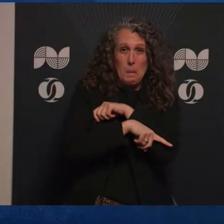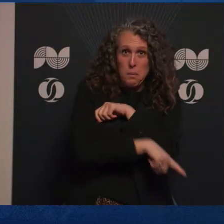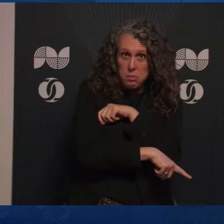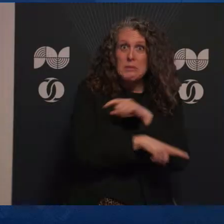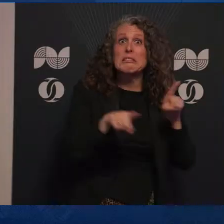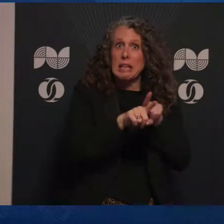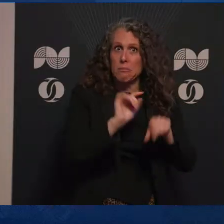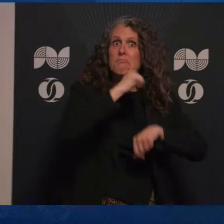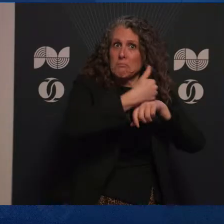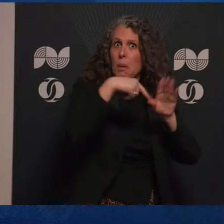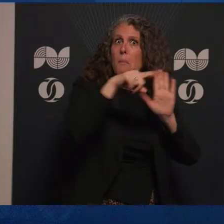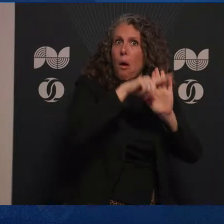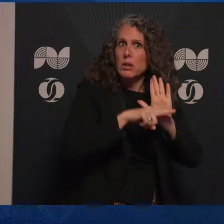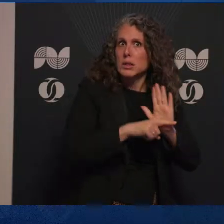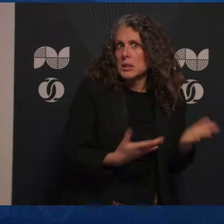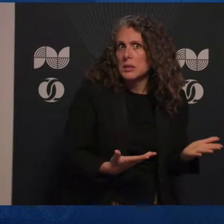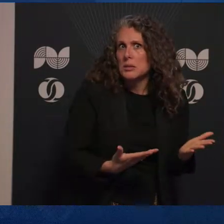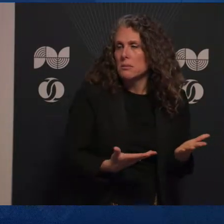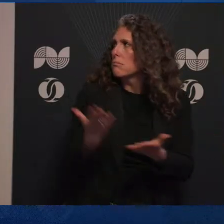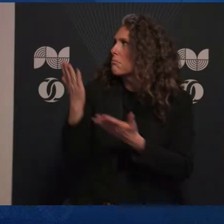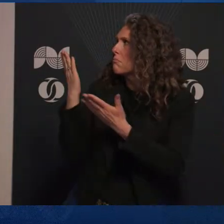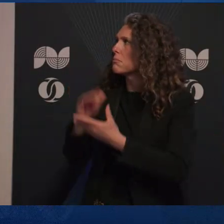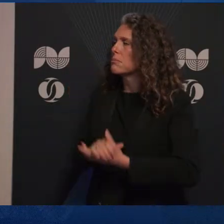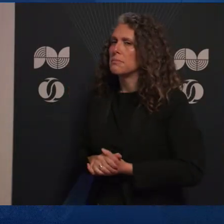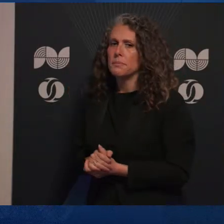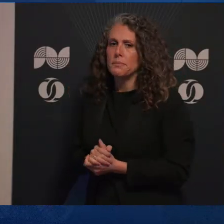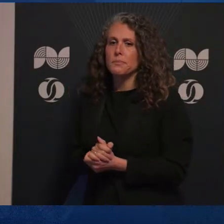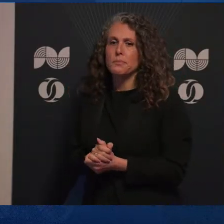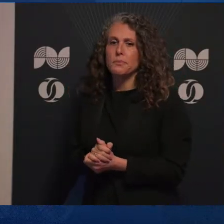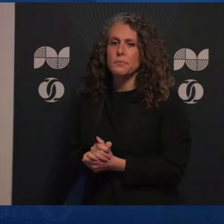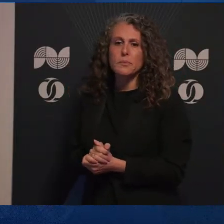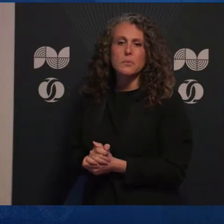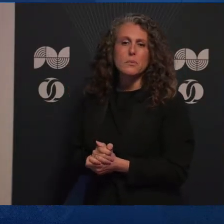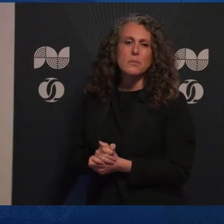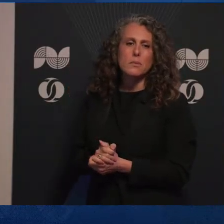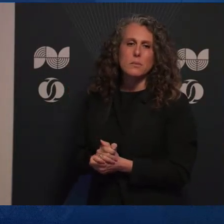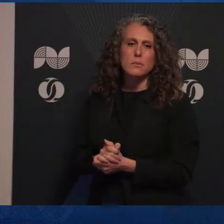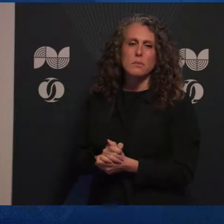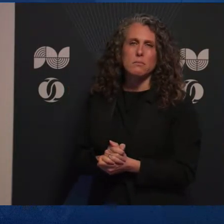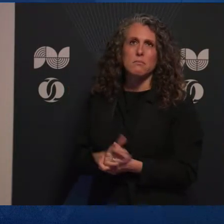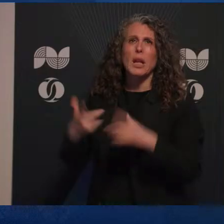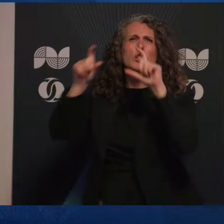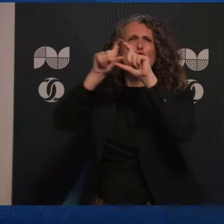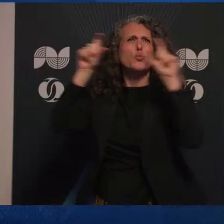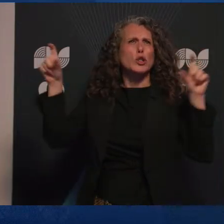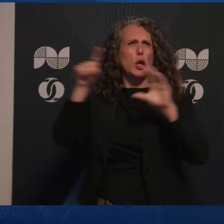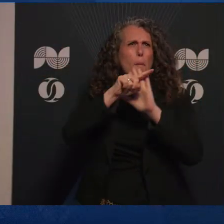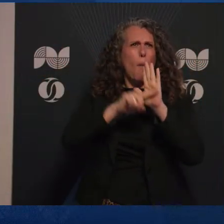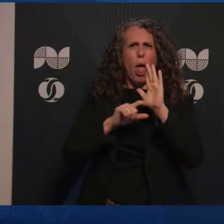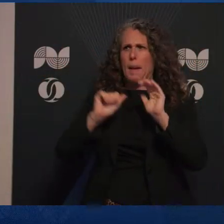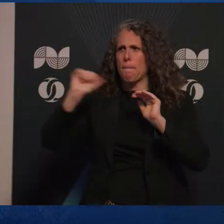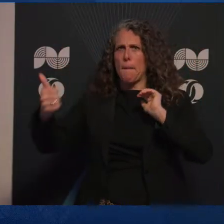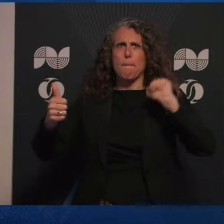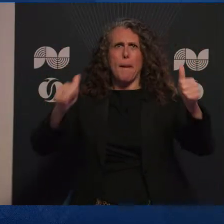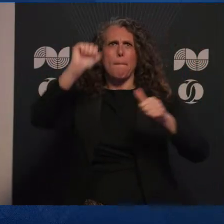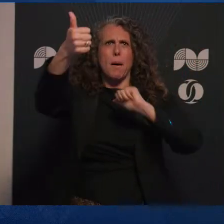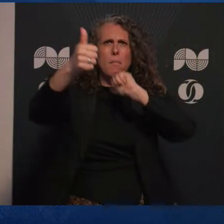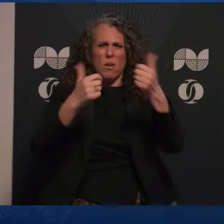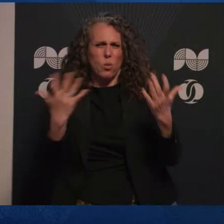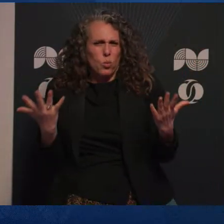Next slide, please. Now, why is industrial policy back? One of the reasons